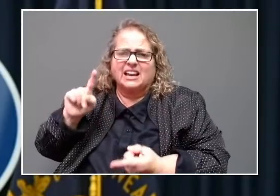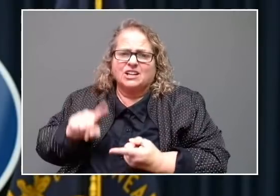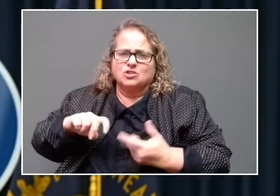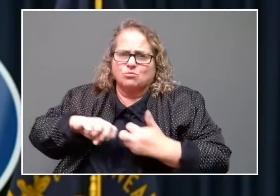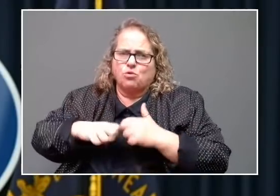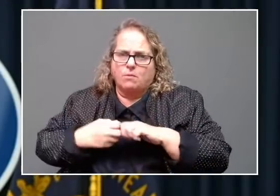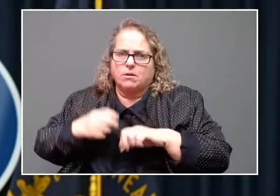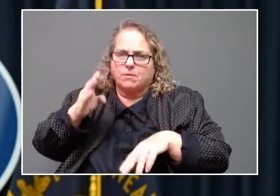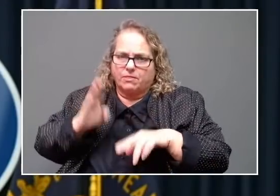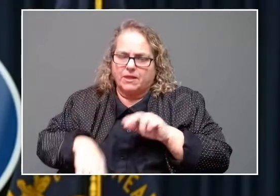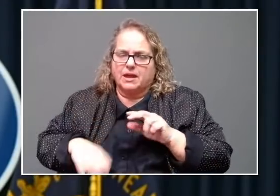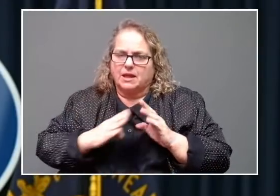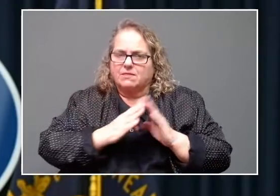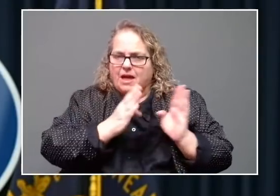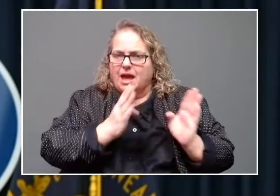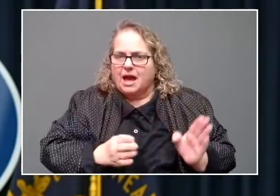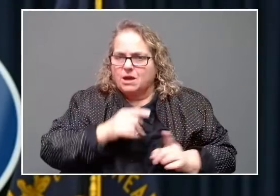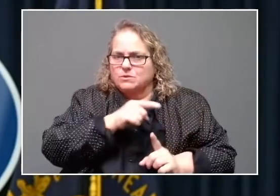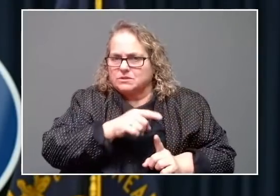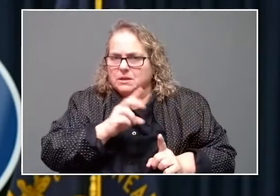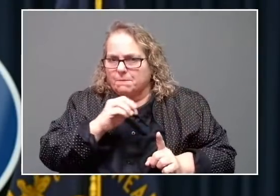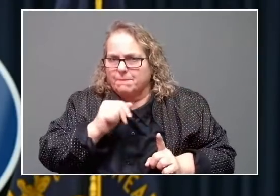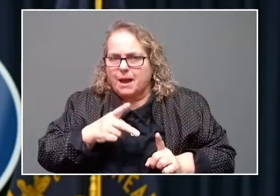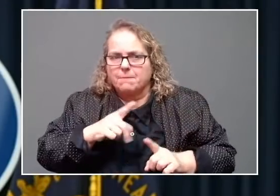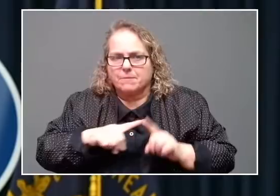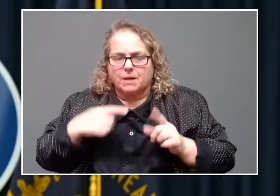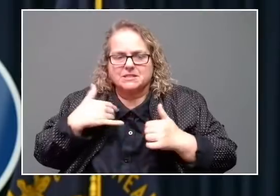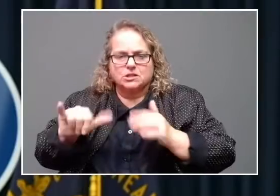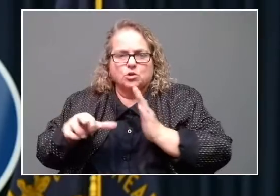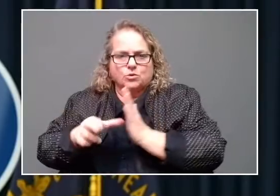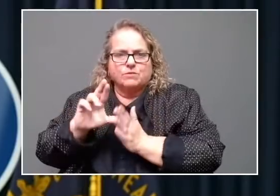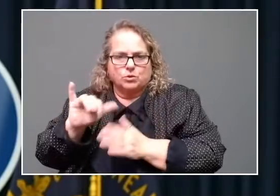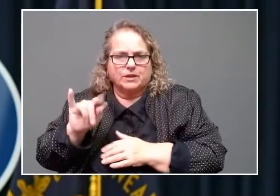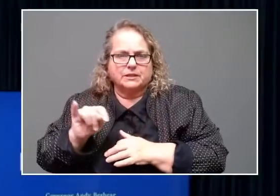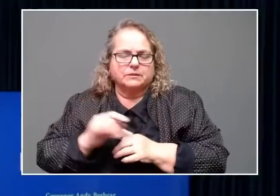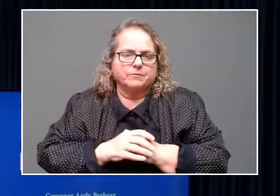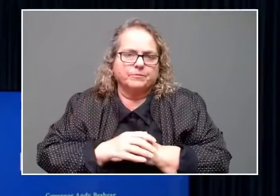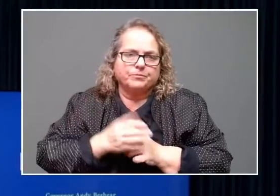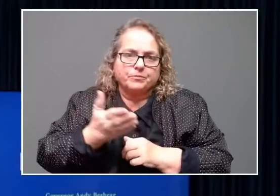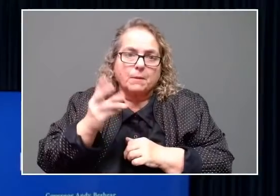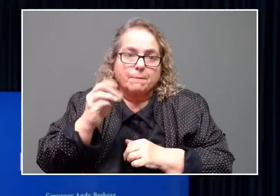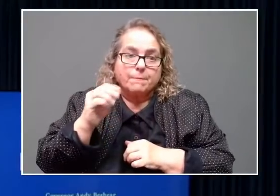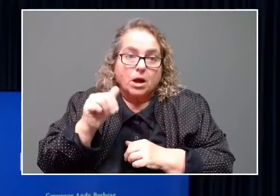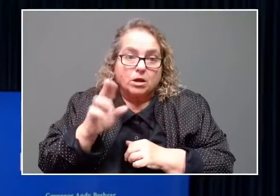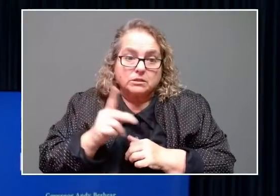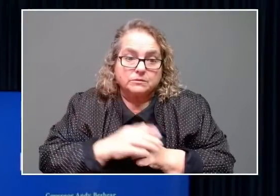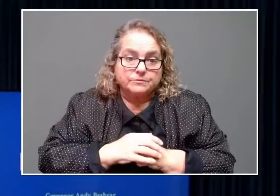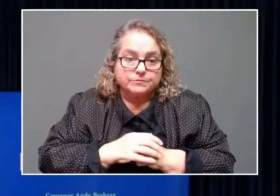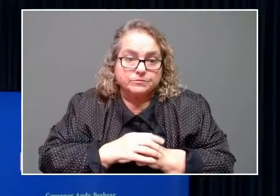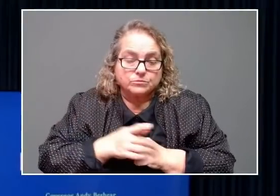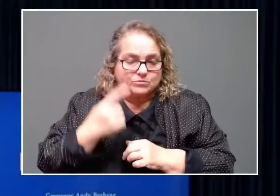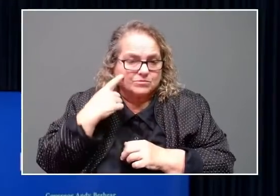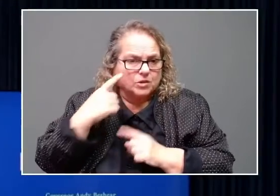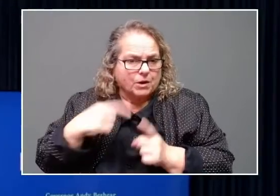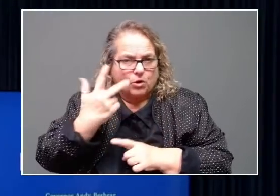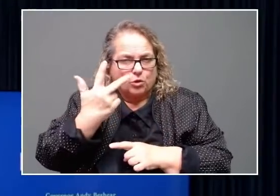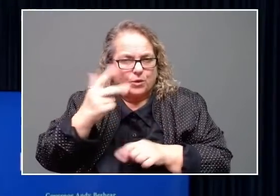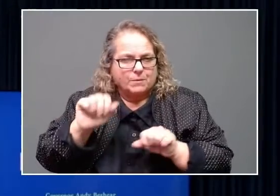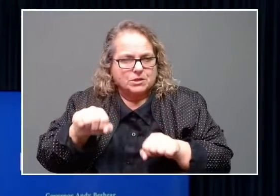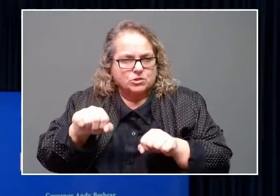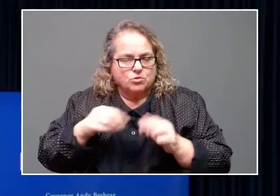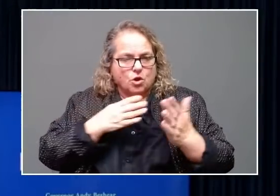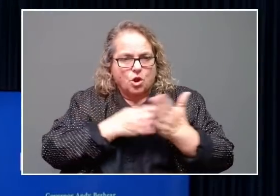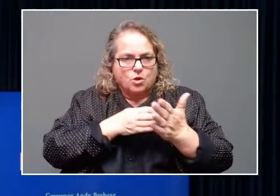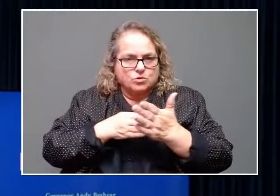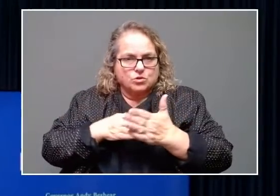House map, but still reviewing it at this point. Mark. We're hearing about 3 potential lawsuits from other parties on the